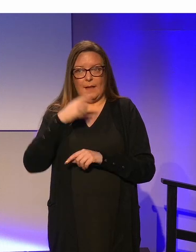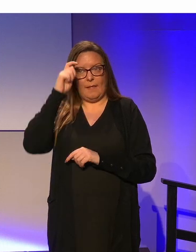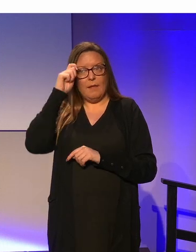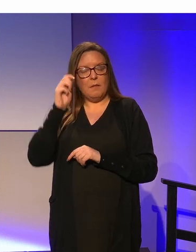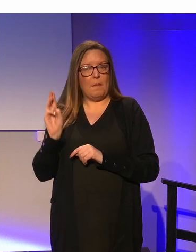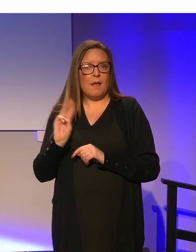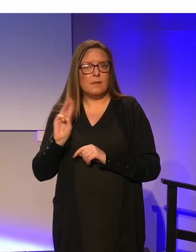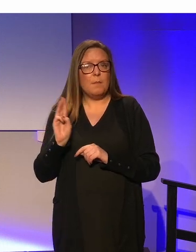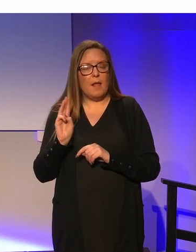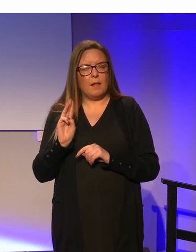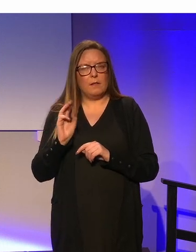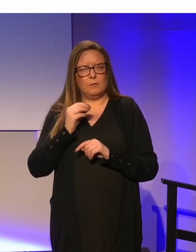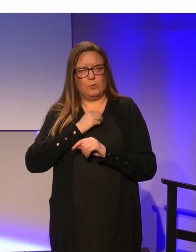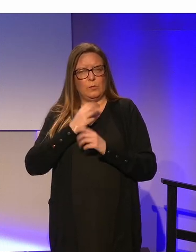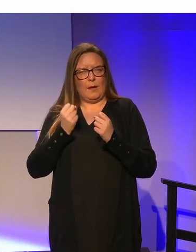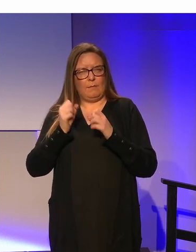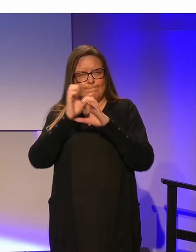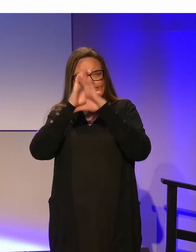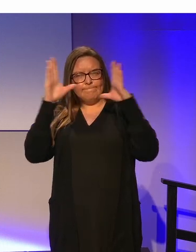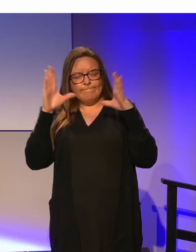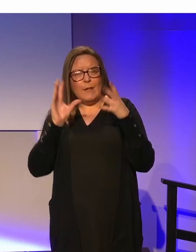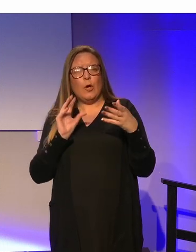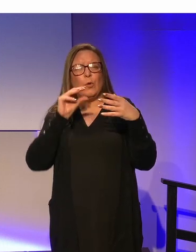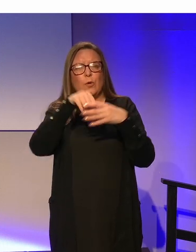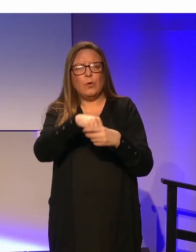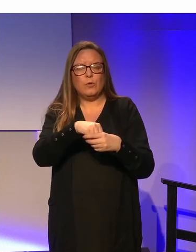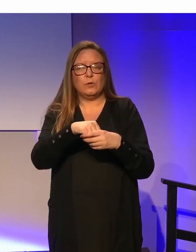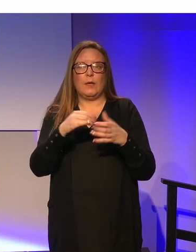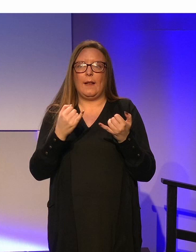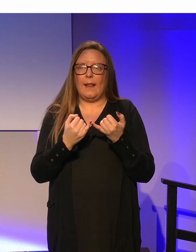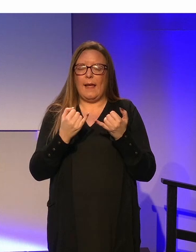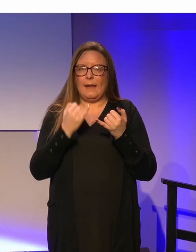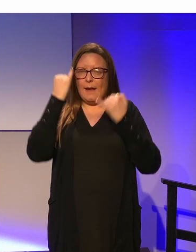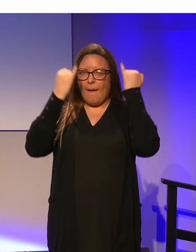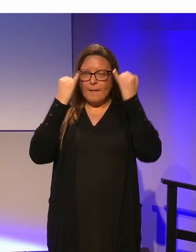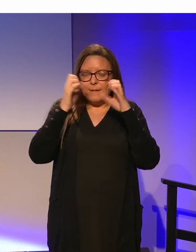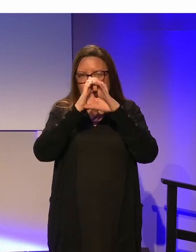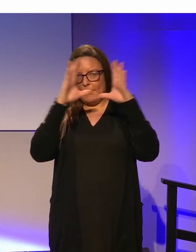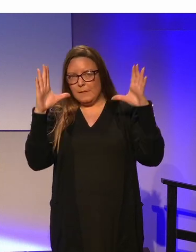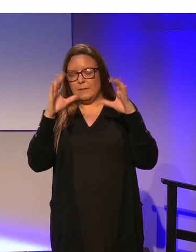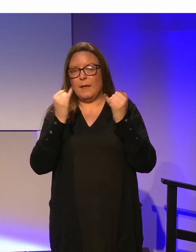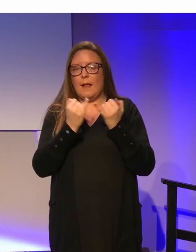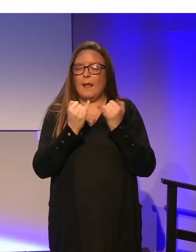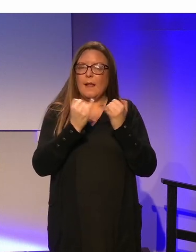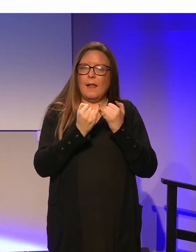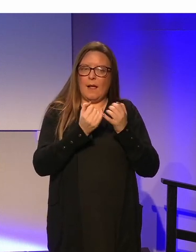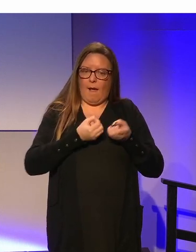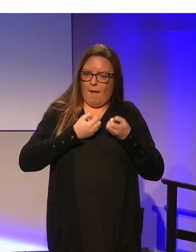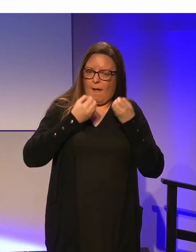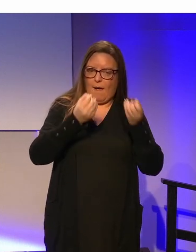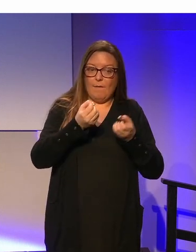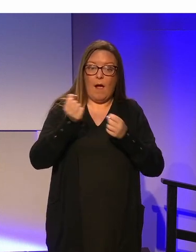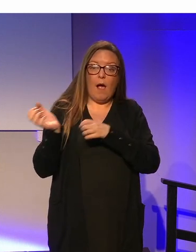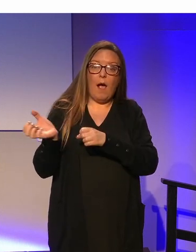possible to progress the concept of inclusion. For example, the concept of a campus-style offering where the needs of